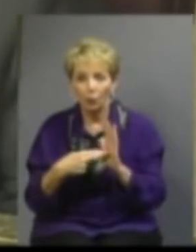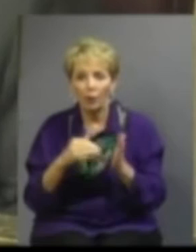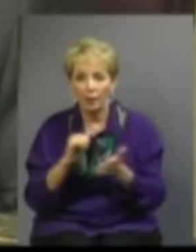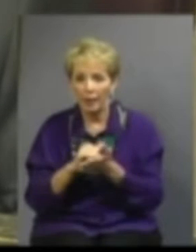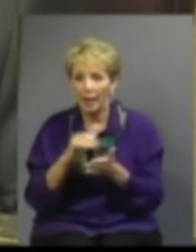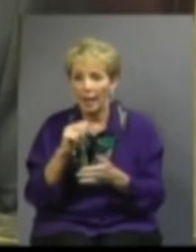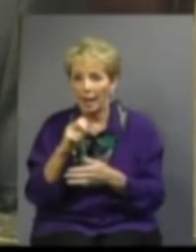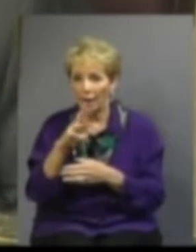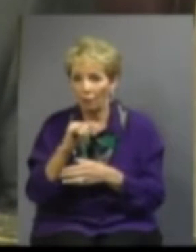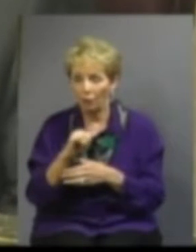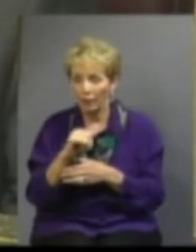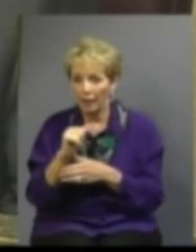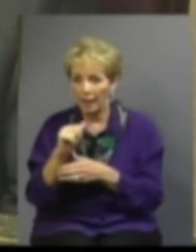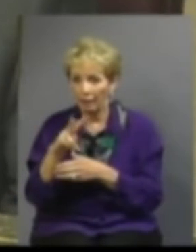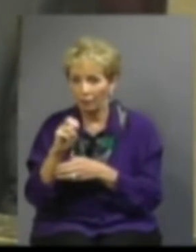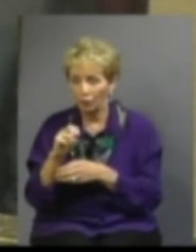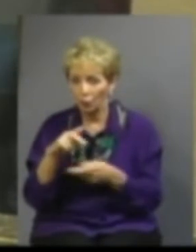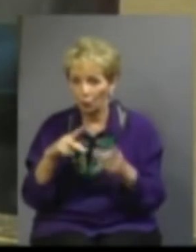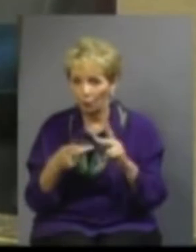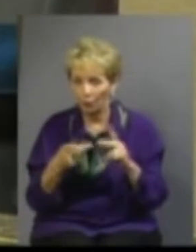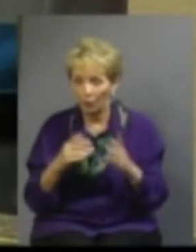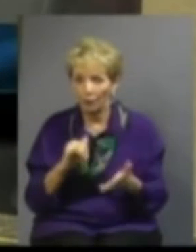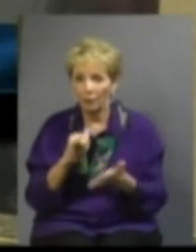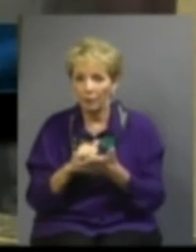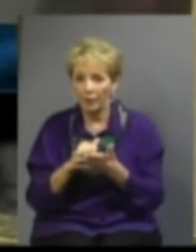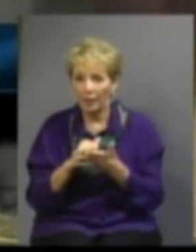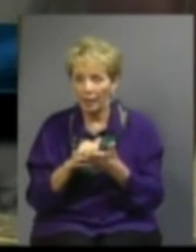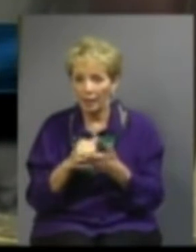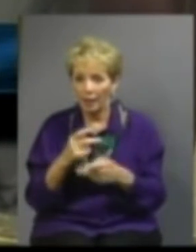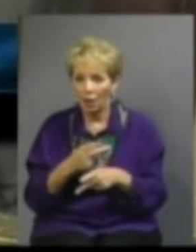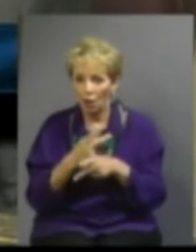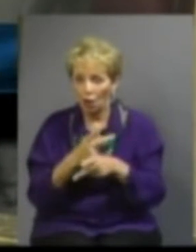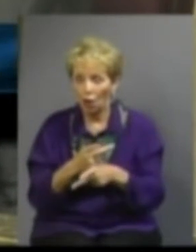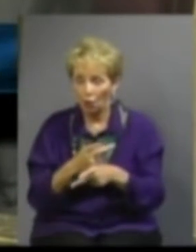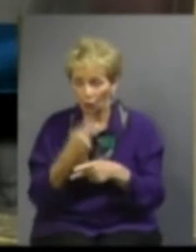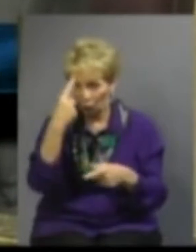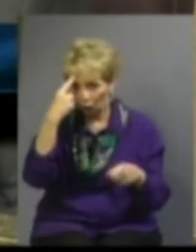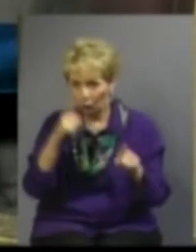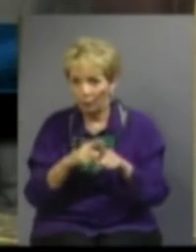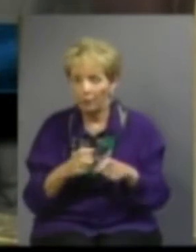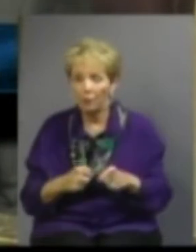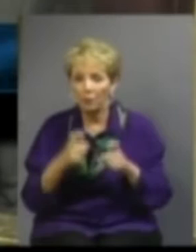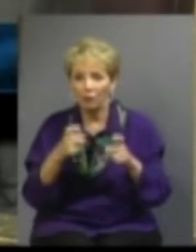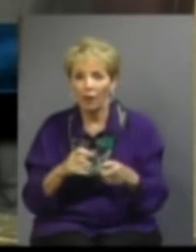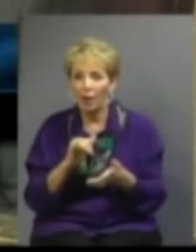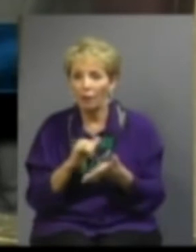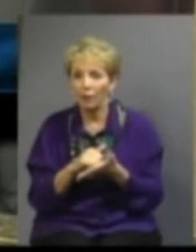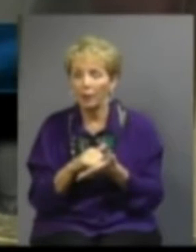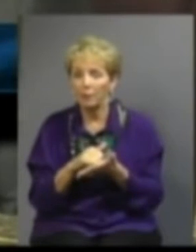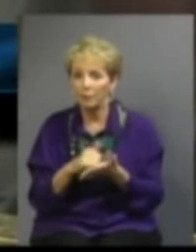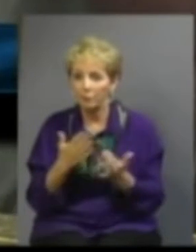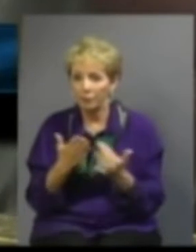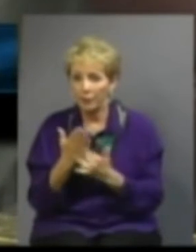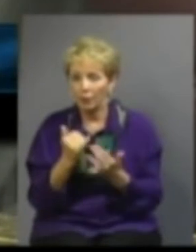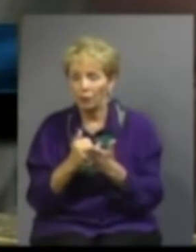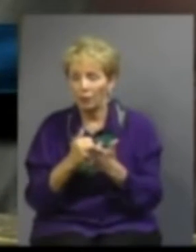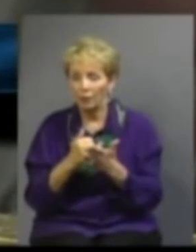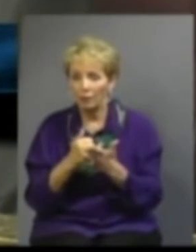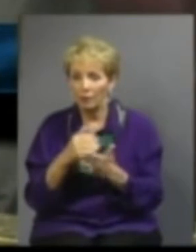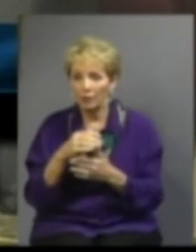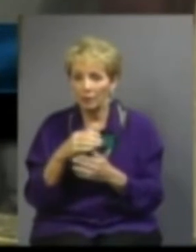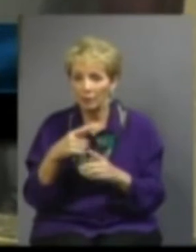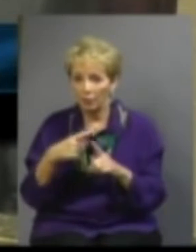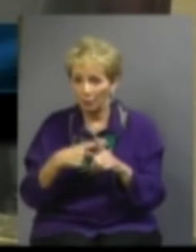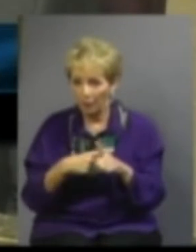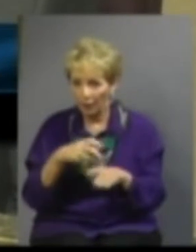Partners. That loan agreement provided that through the month of